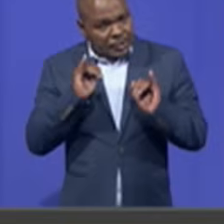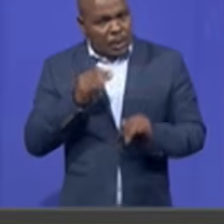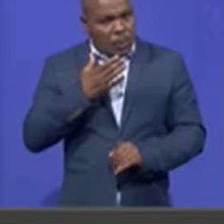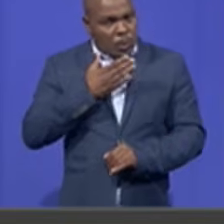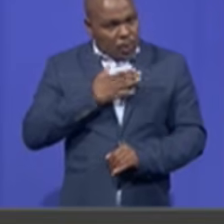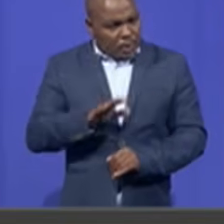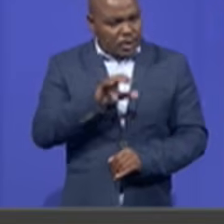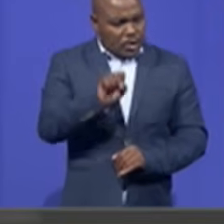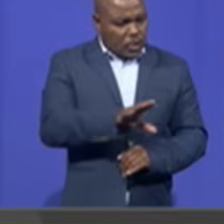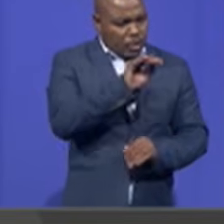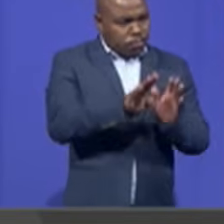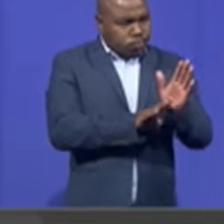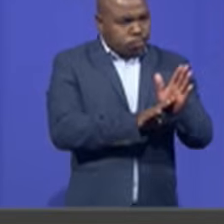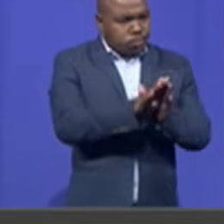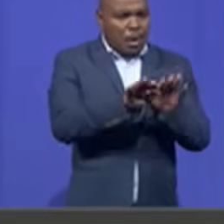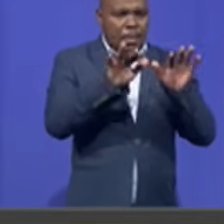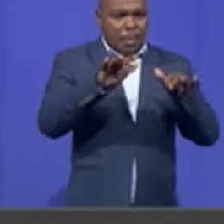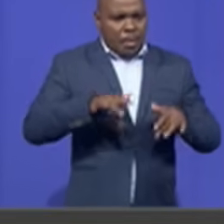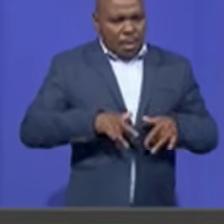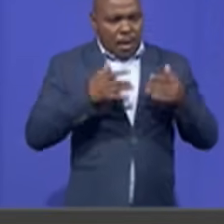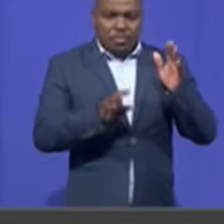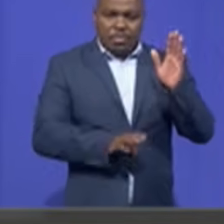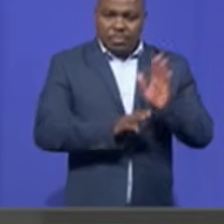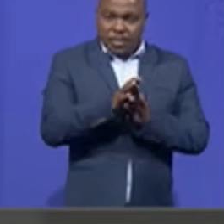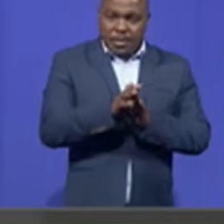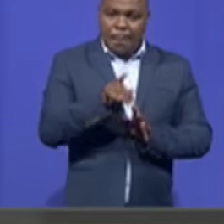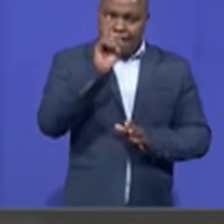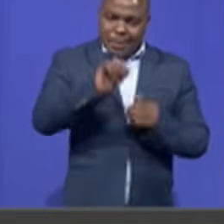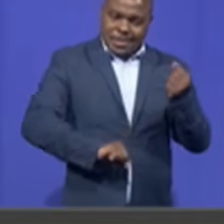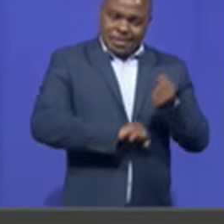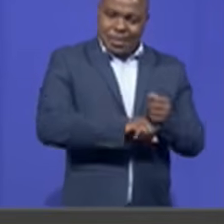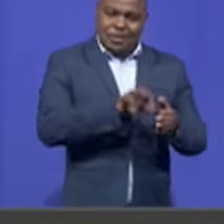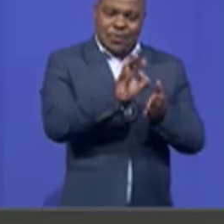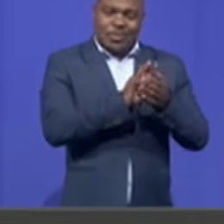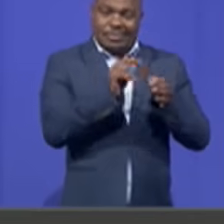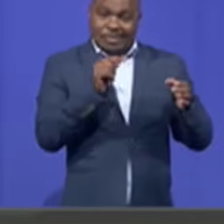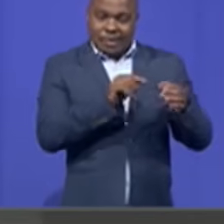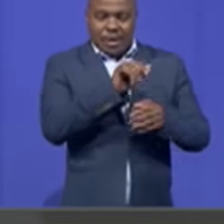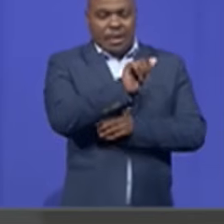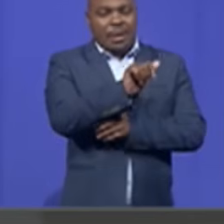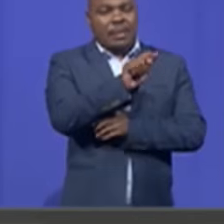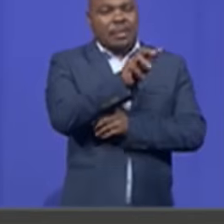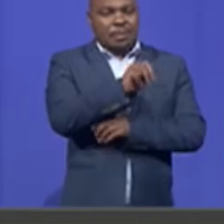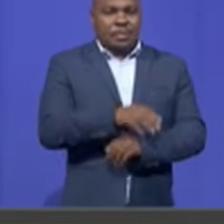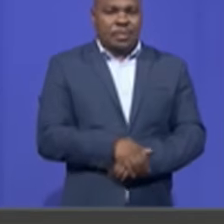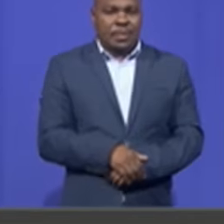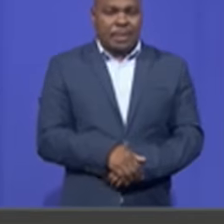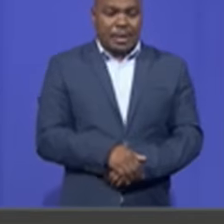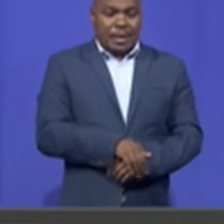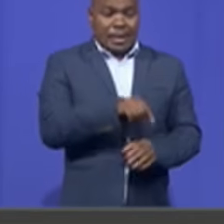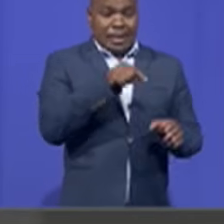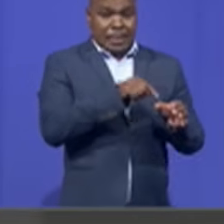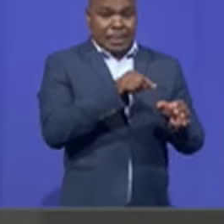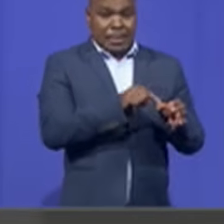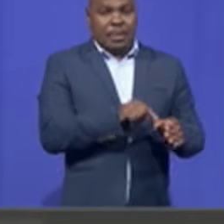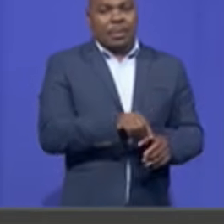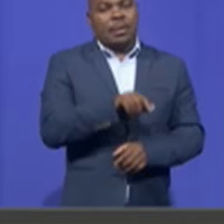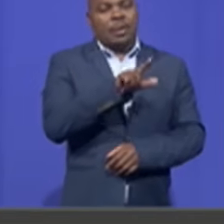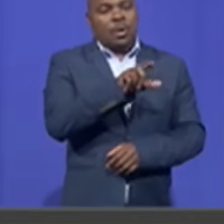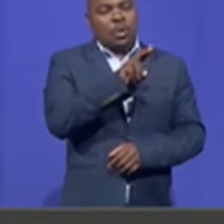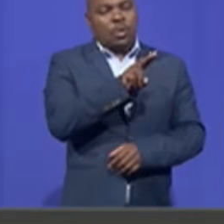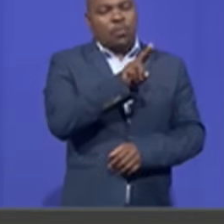Africa in advancing the lives of the people of this country, they must vote for the ATM. Vuyo Zungula is the only person that speaks sense